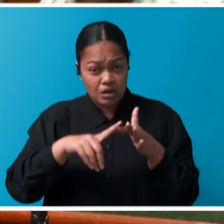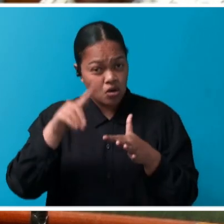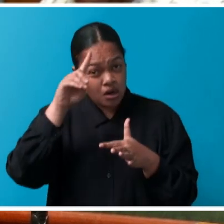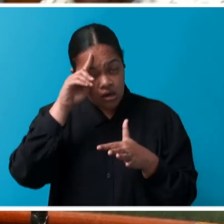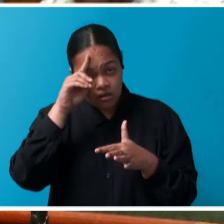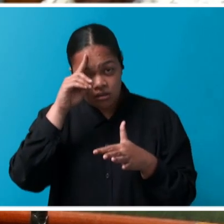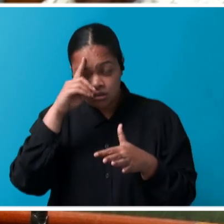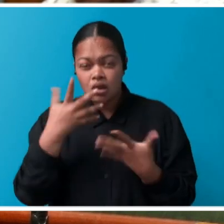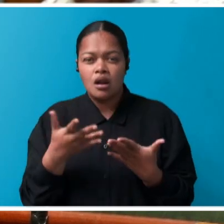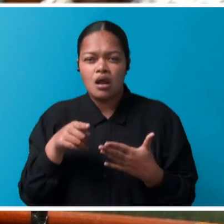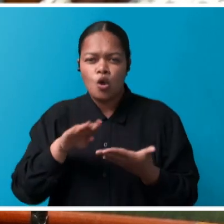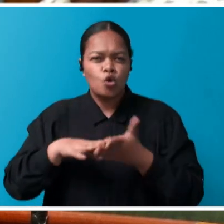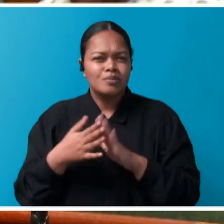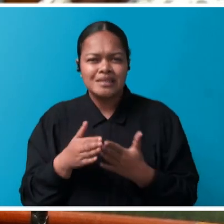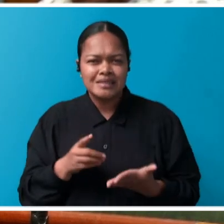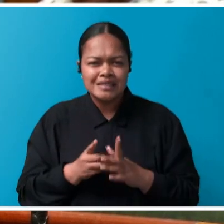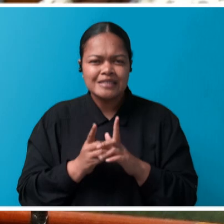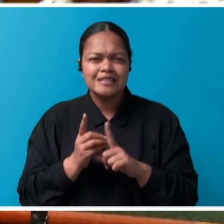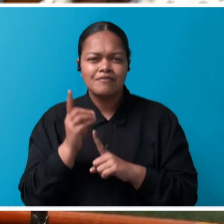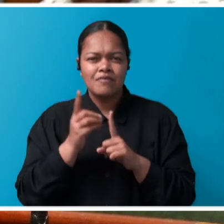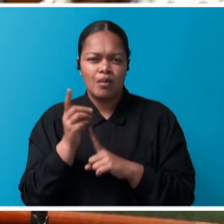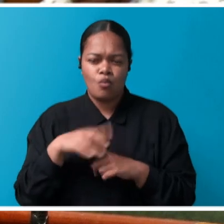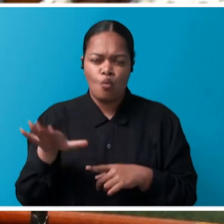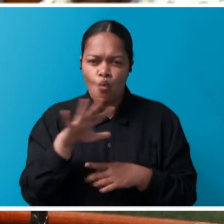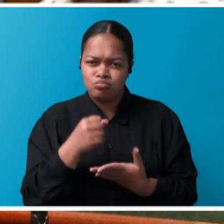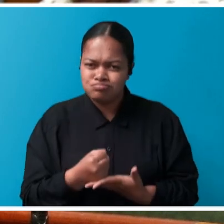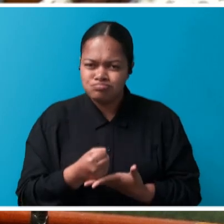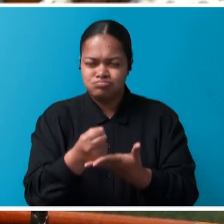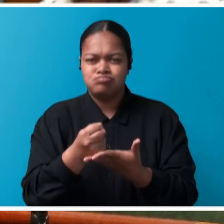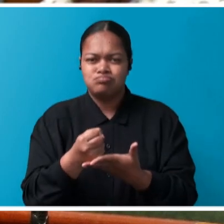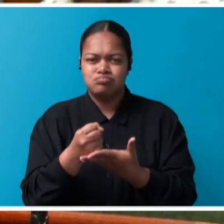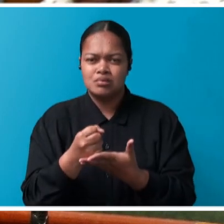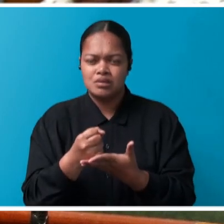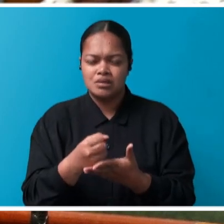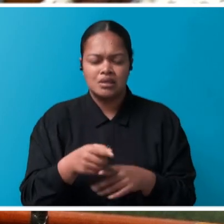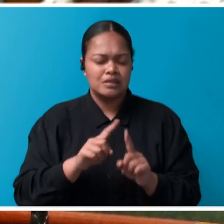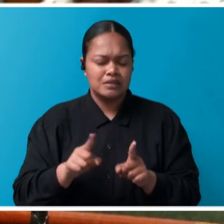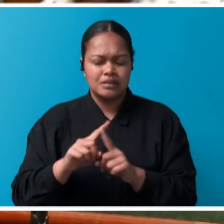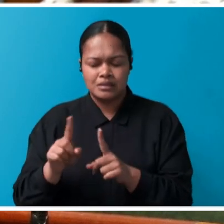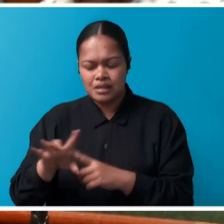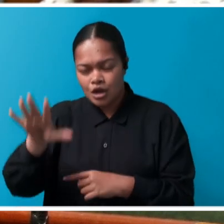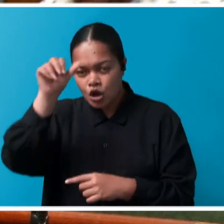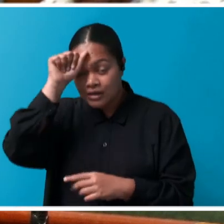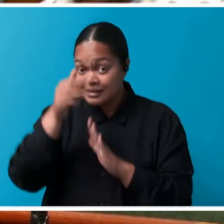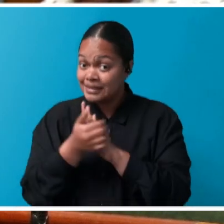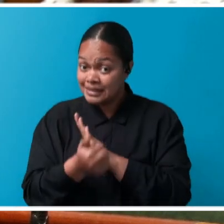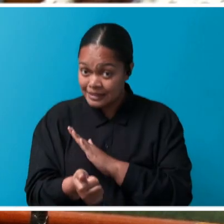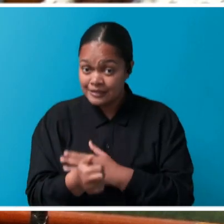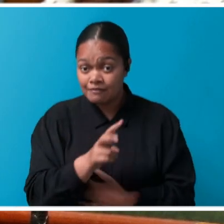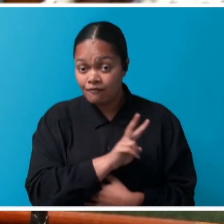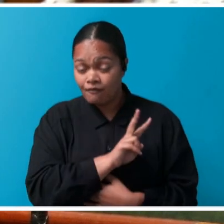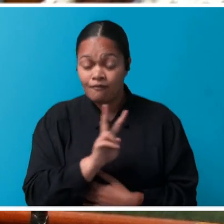and community development. It equips individuals with necessary knowledge, skills, and values to